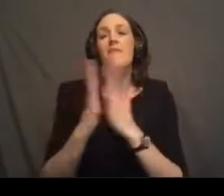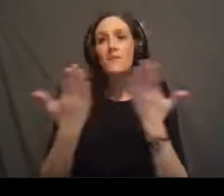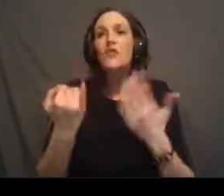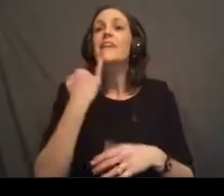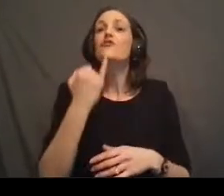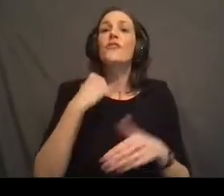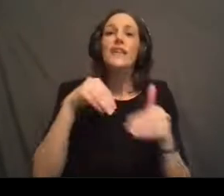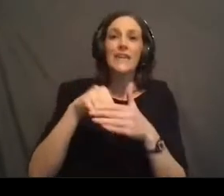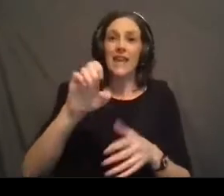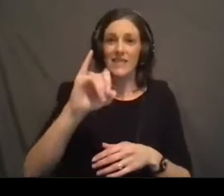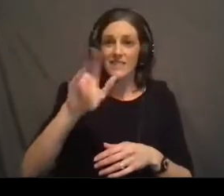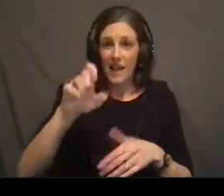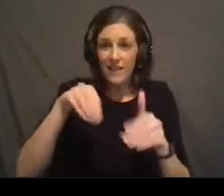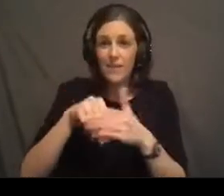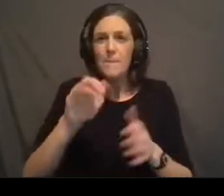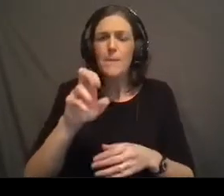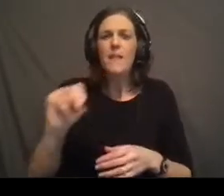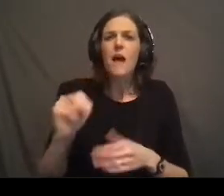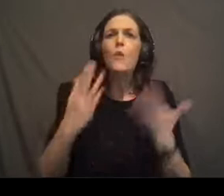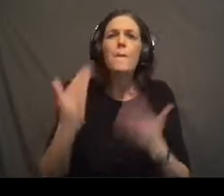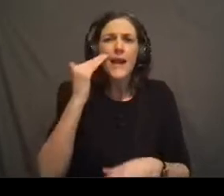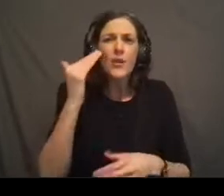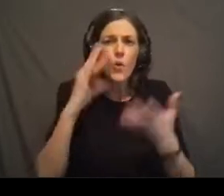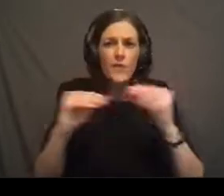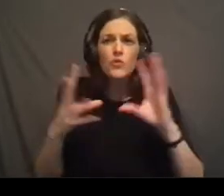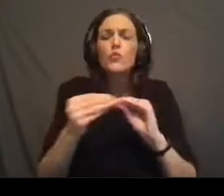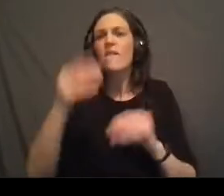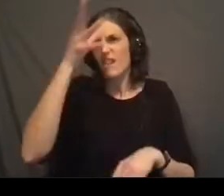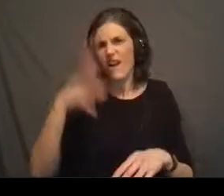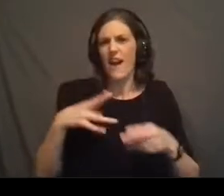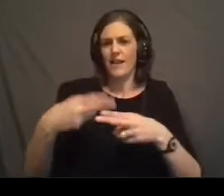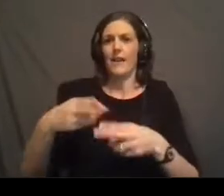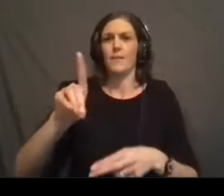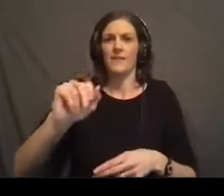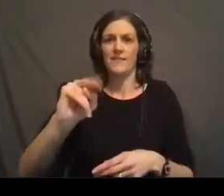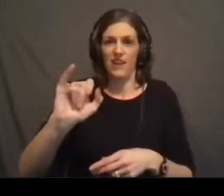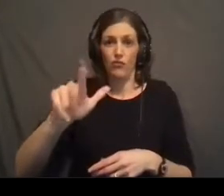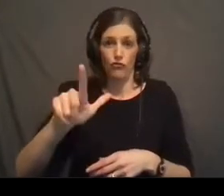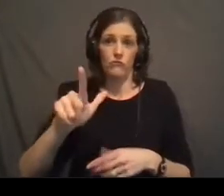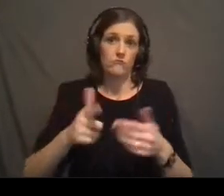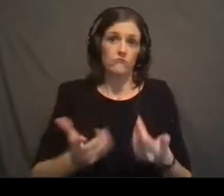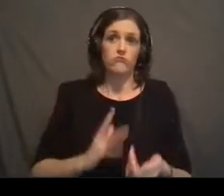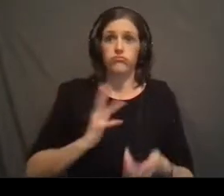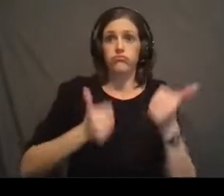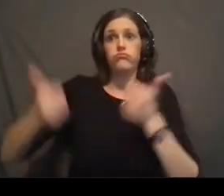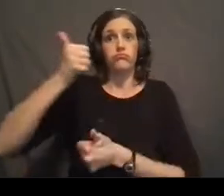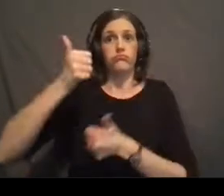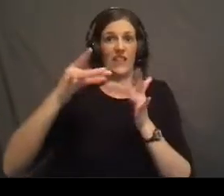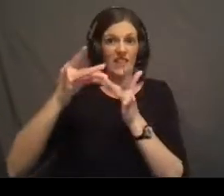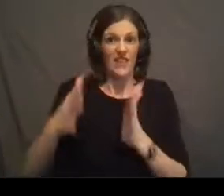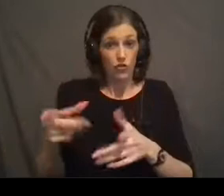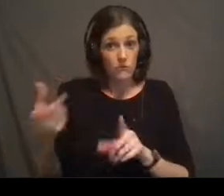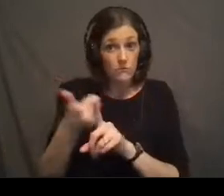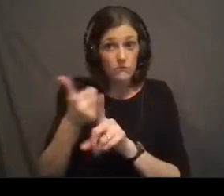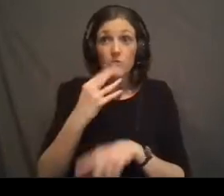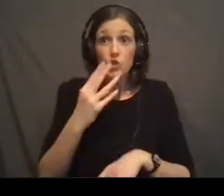in exile in Babylon, and we might know the story of the guy named Daniel. Daniel was a prominent leader in Babylon. He was a Jew who